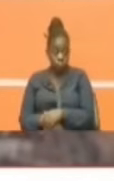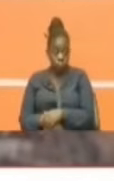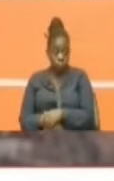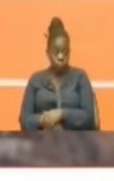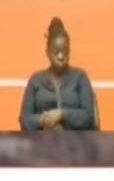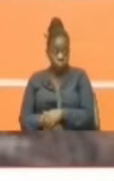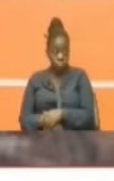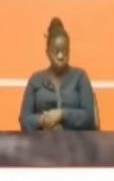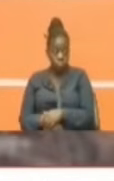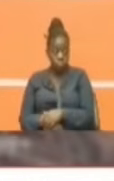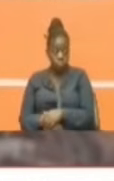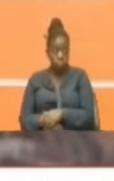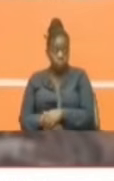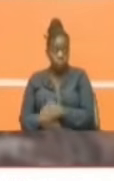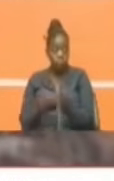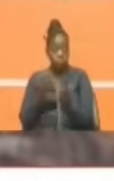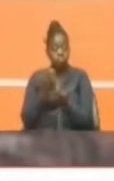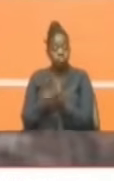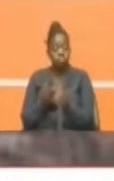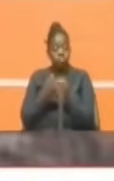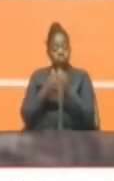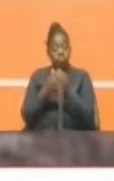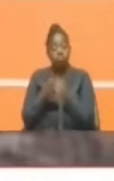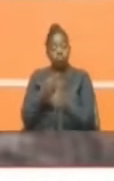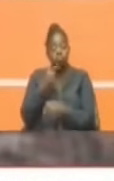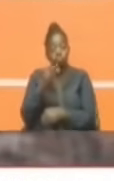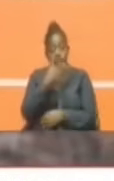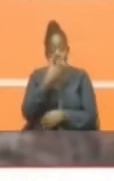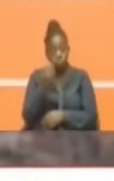nsaba abakulembeze abatusingako